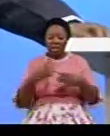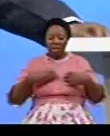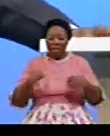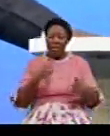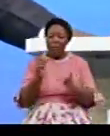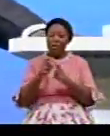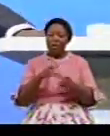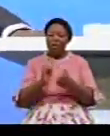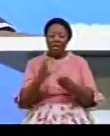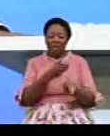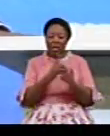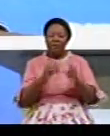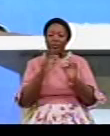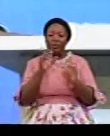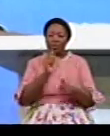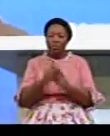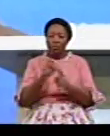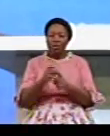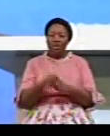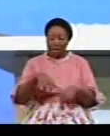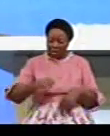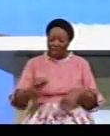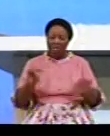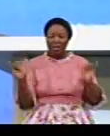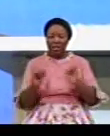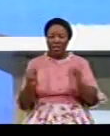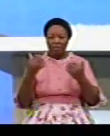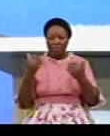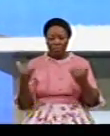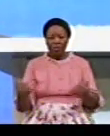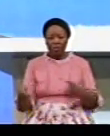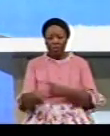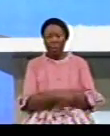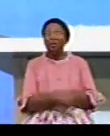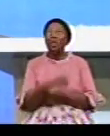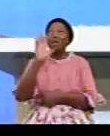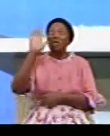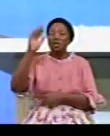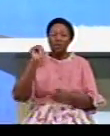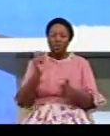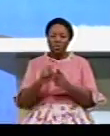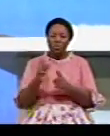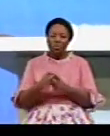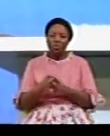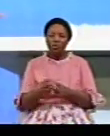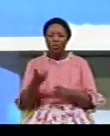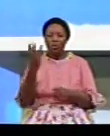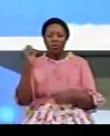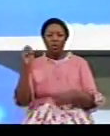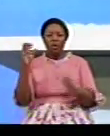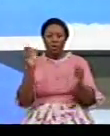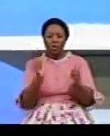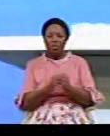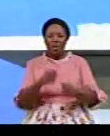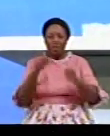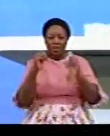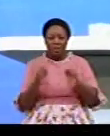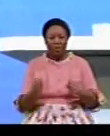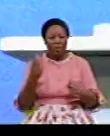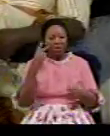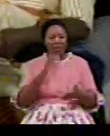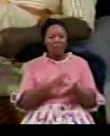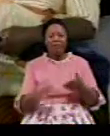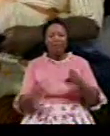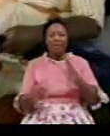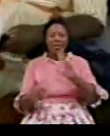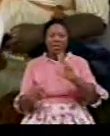time in the crusade while the Lord is saving many people. We don't just sit down there and we don't